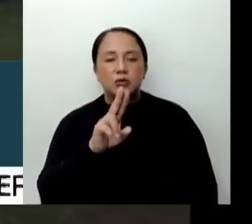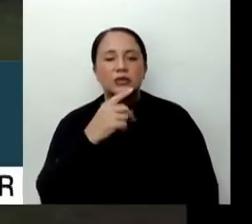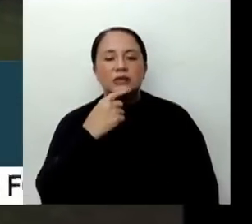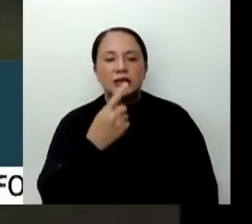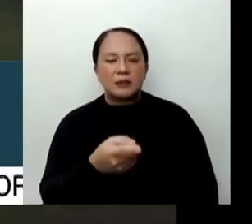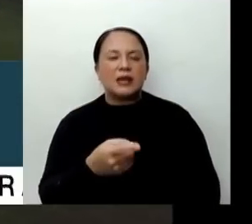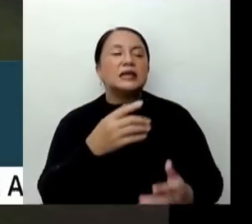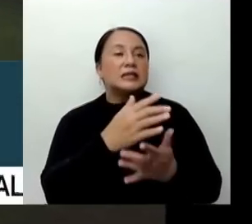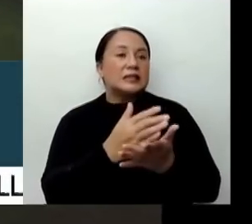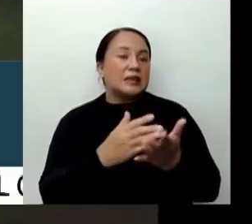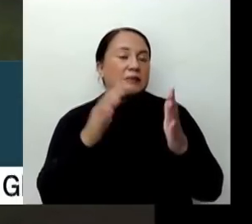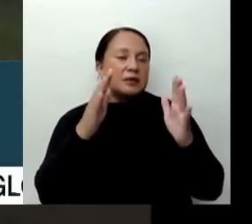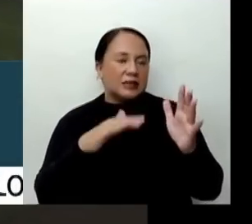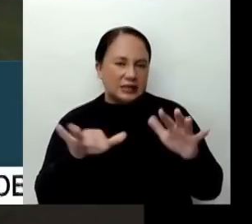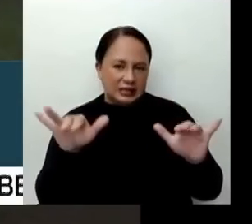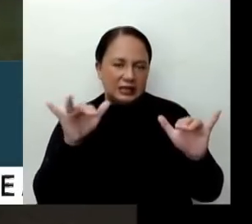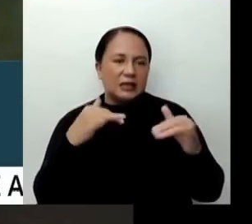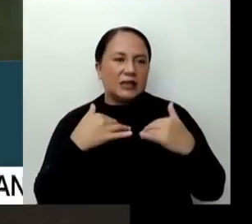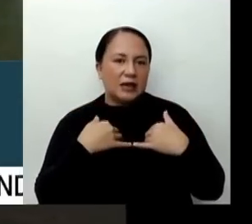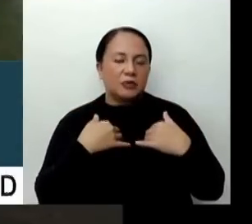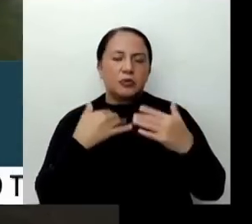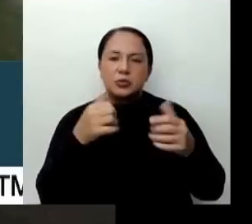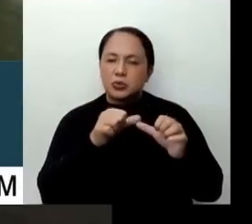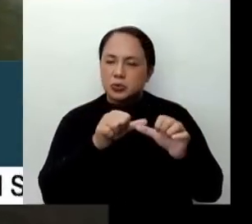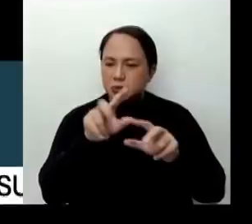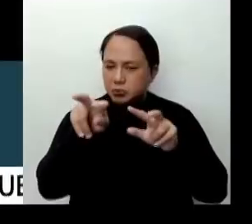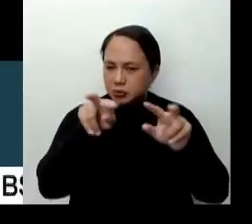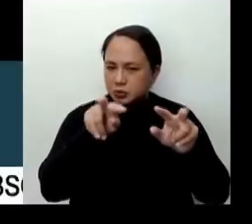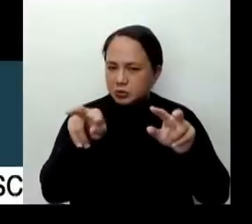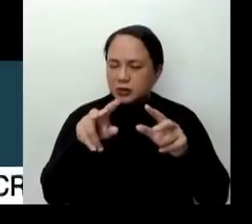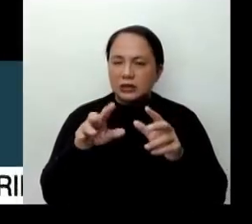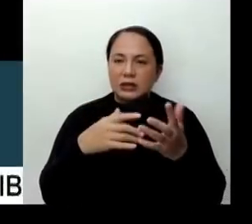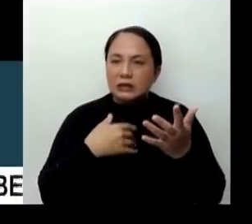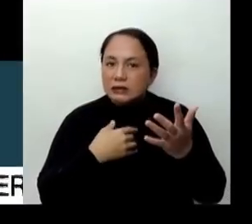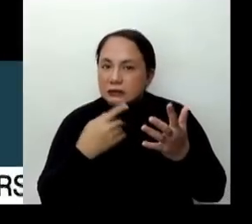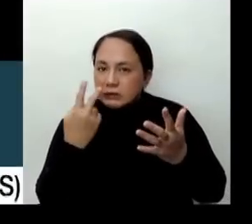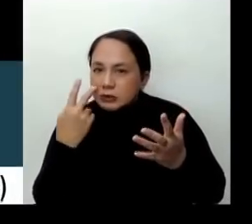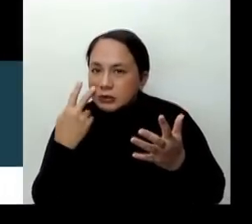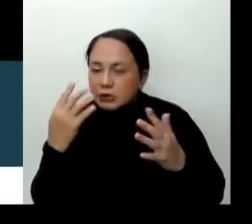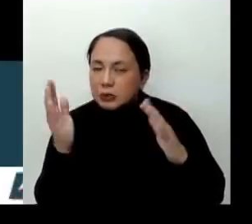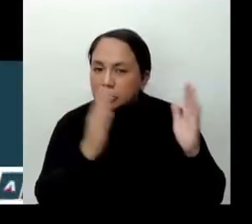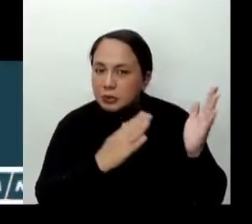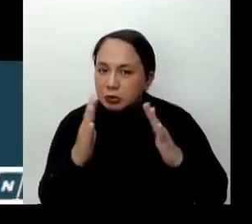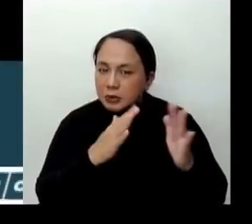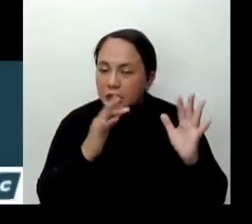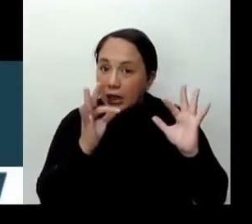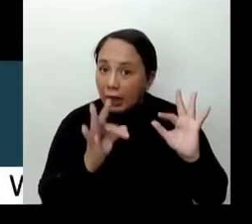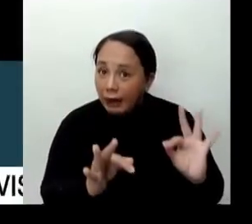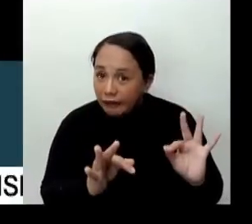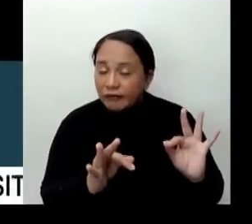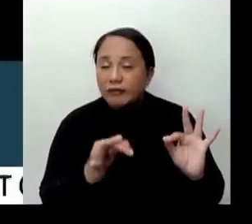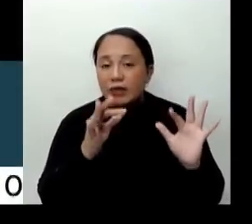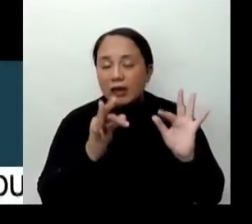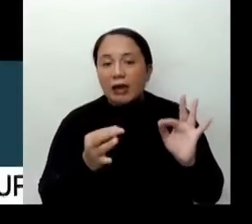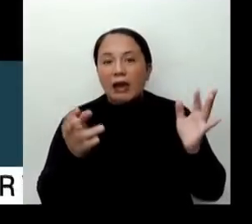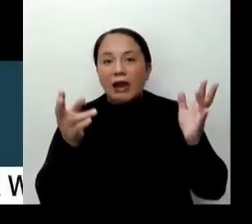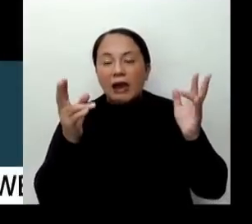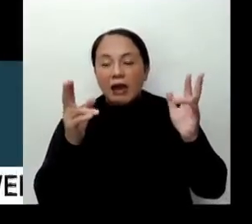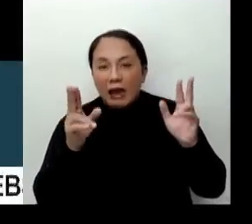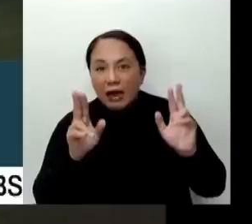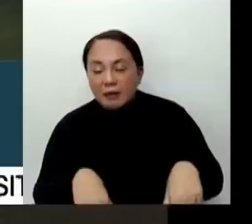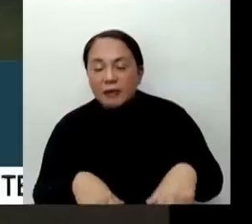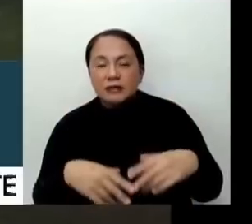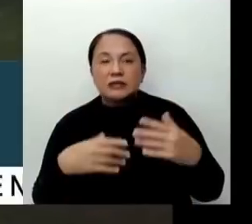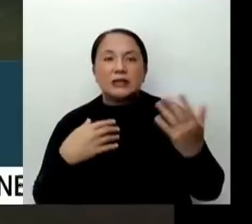areas, they will still continue to monitor the development. And if they notice that there are sudden strong winds or